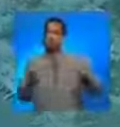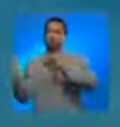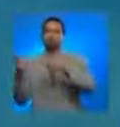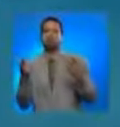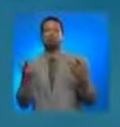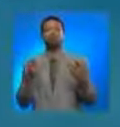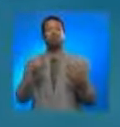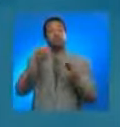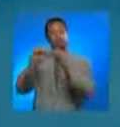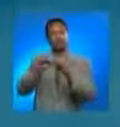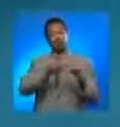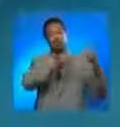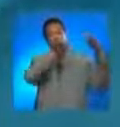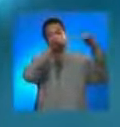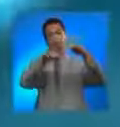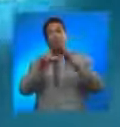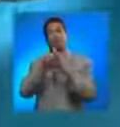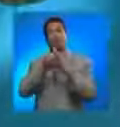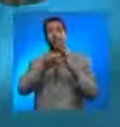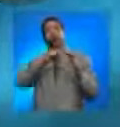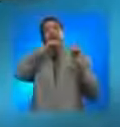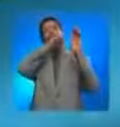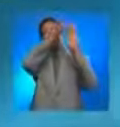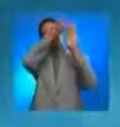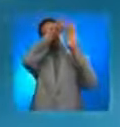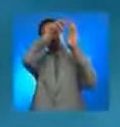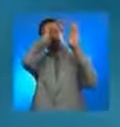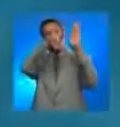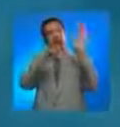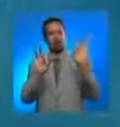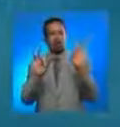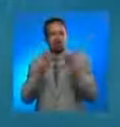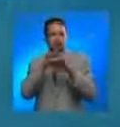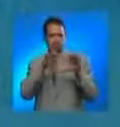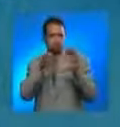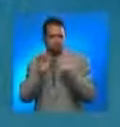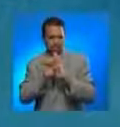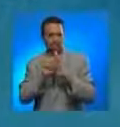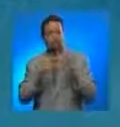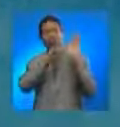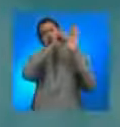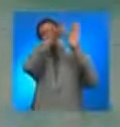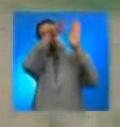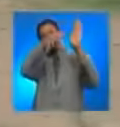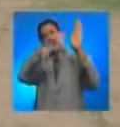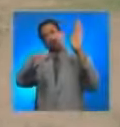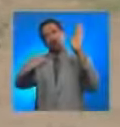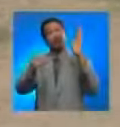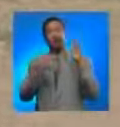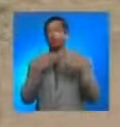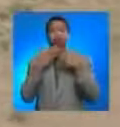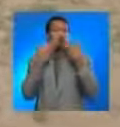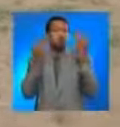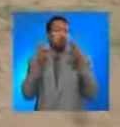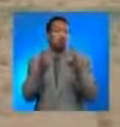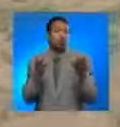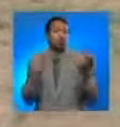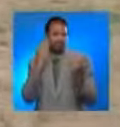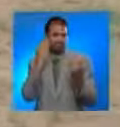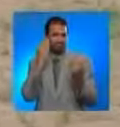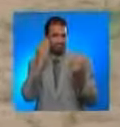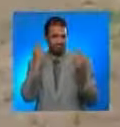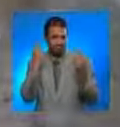For landslide-generated tsunami not associated with a strong earthquake, there is no warning system whatsoever. In